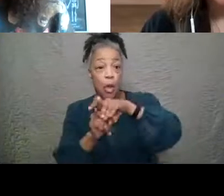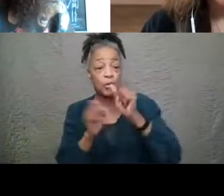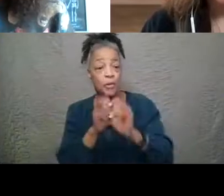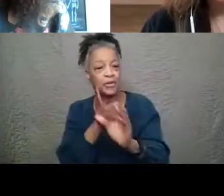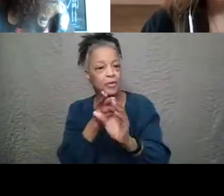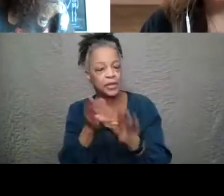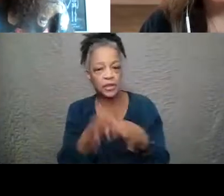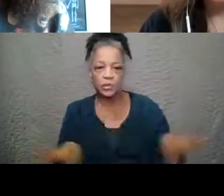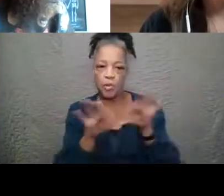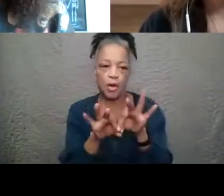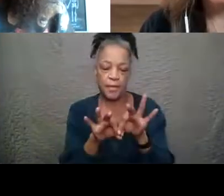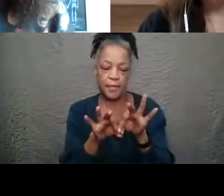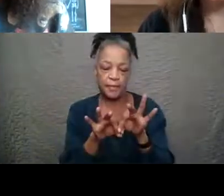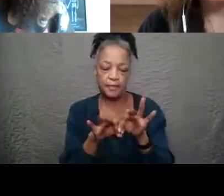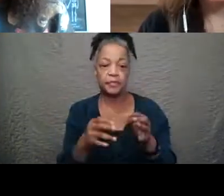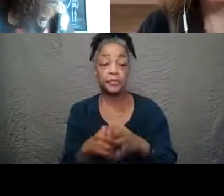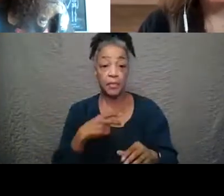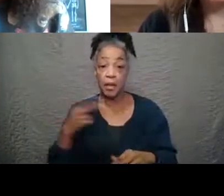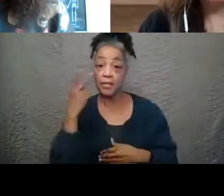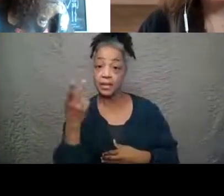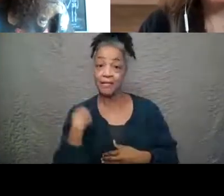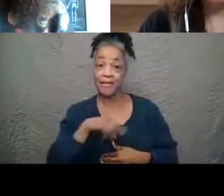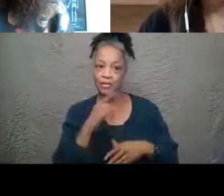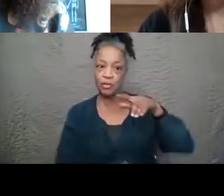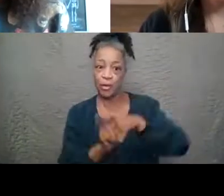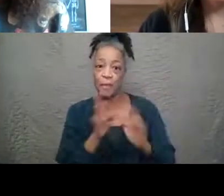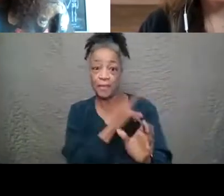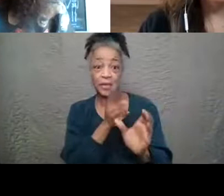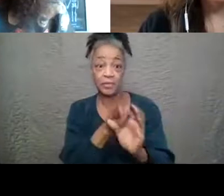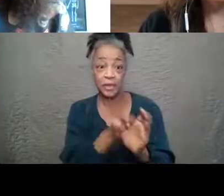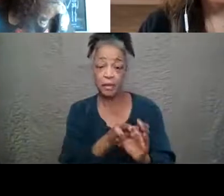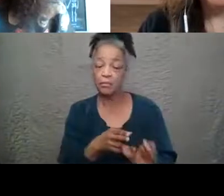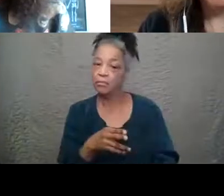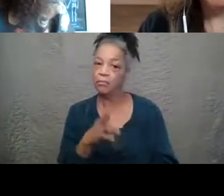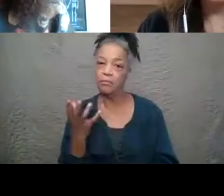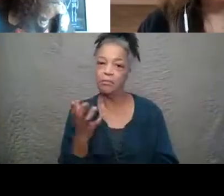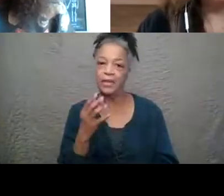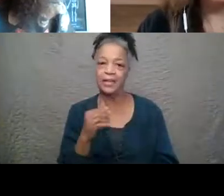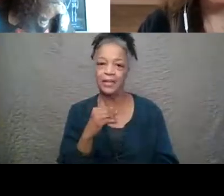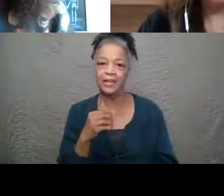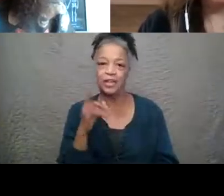critical. And so the attention I'm seeing to us being able to show up and participate isn't a big